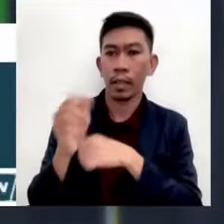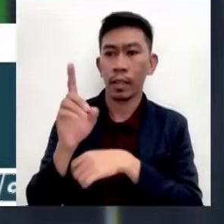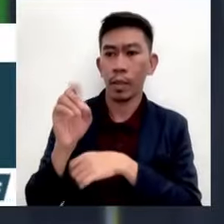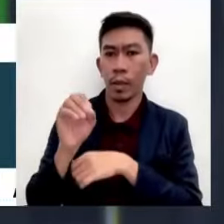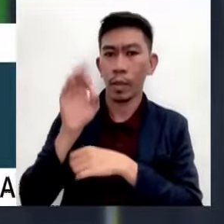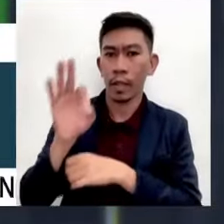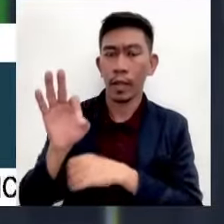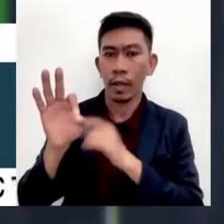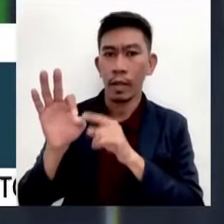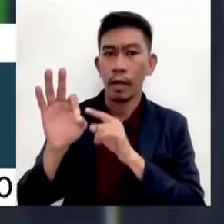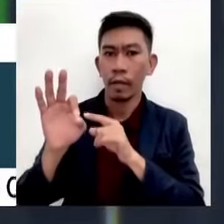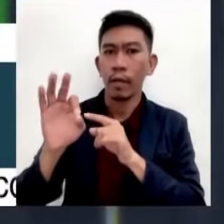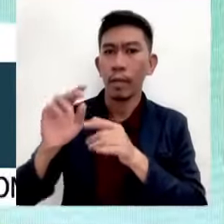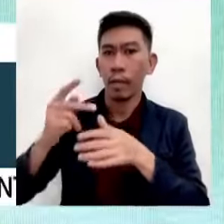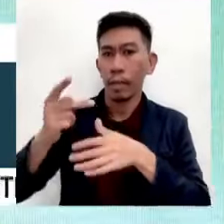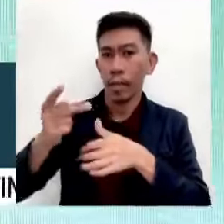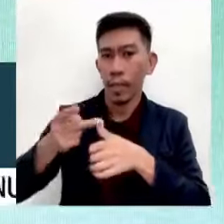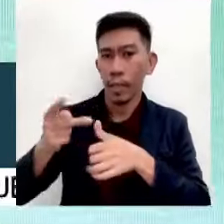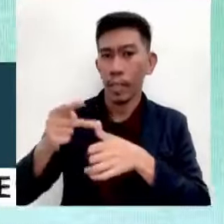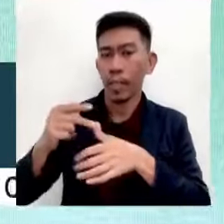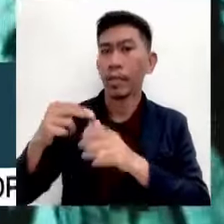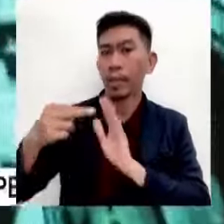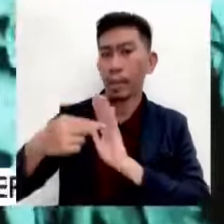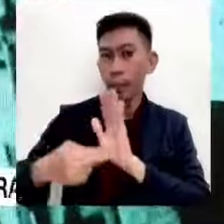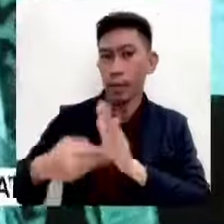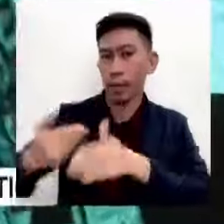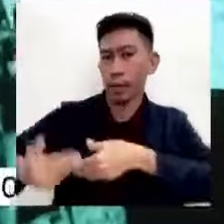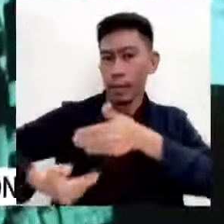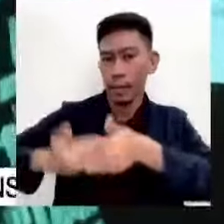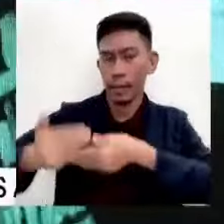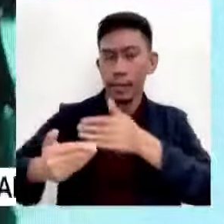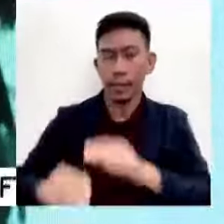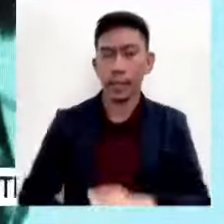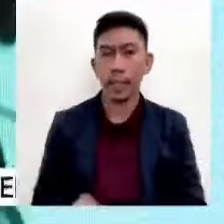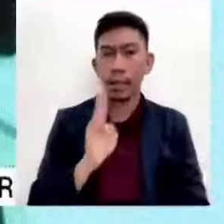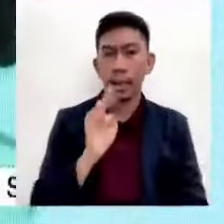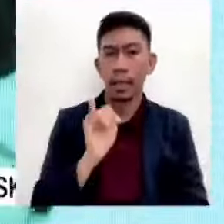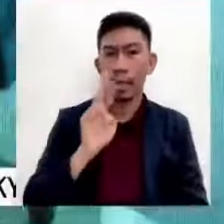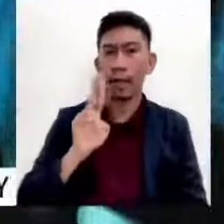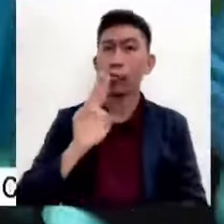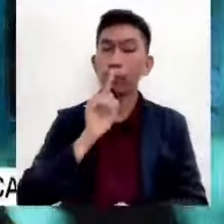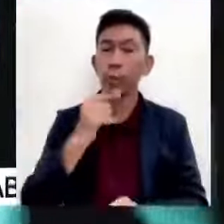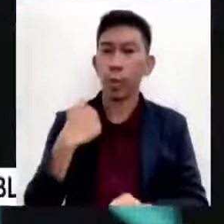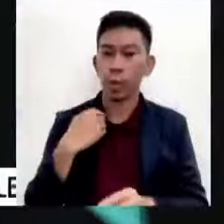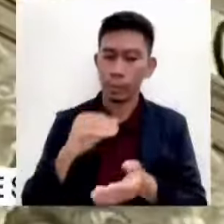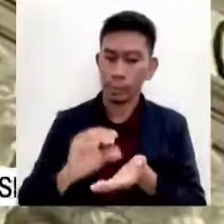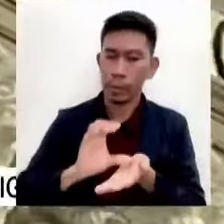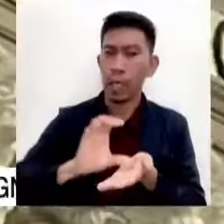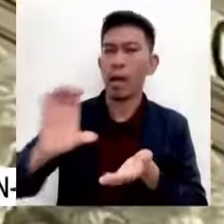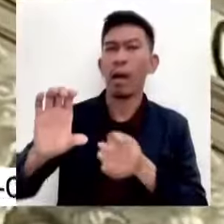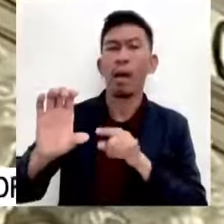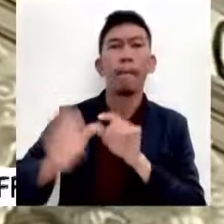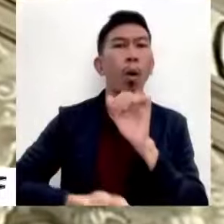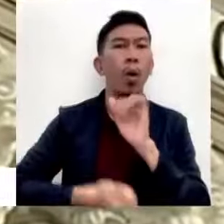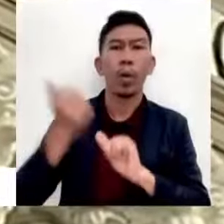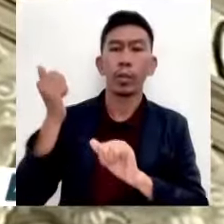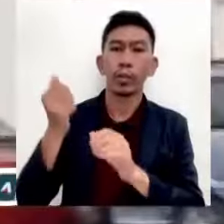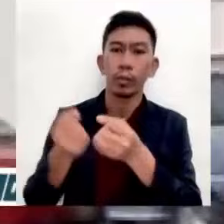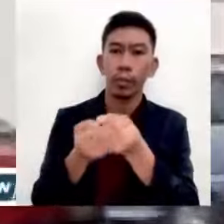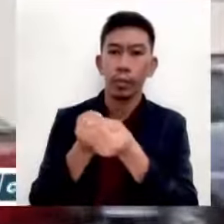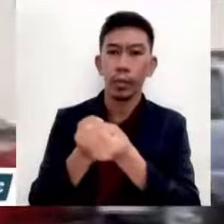priority tax measures. BIR has the highest share of revenue collection target to fund the national budget, followed by the Bureau